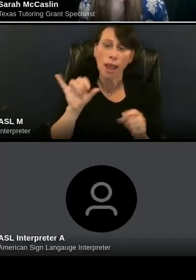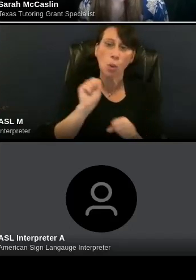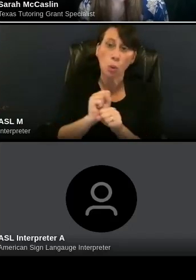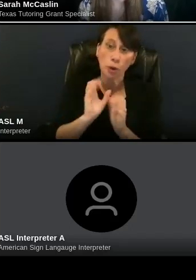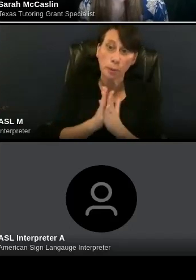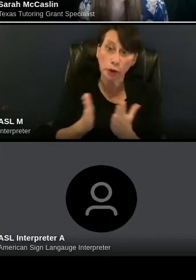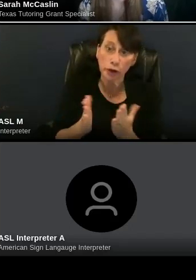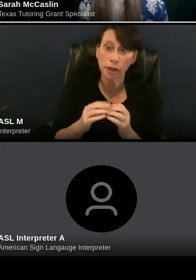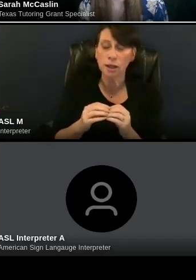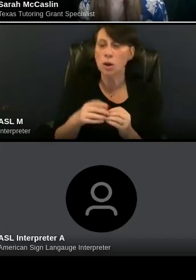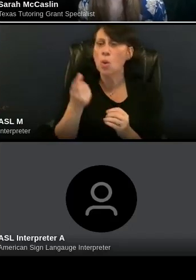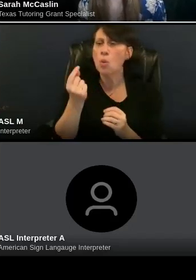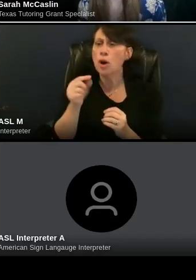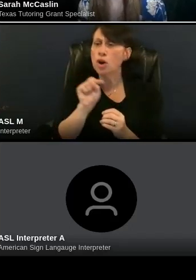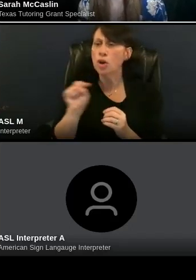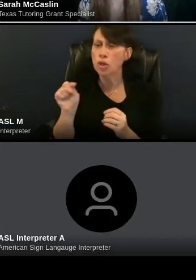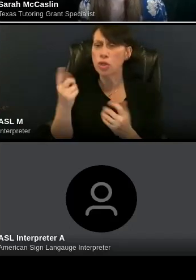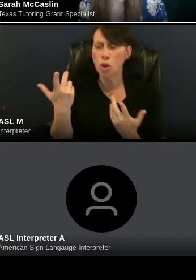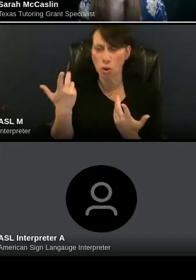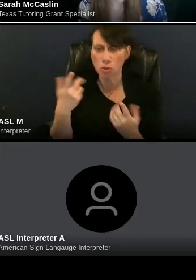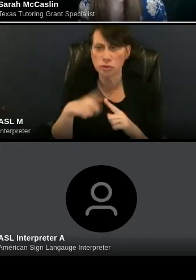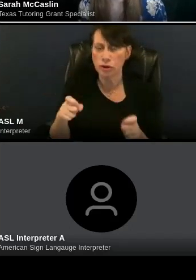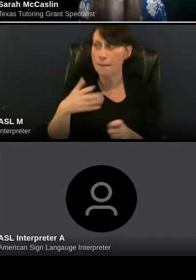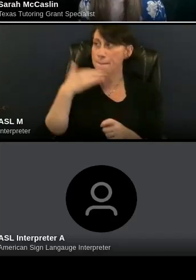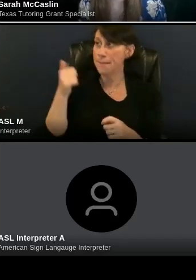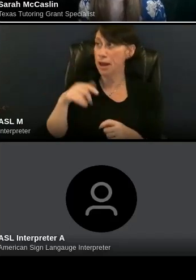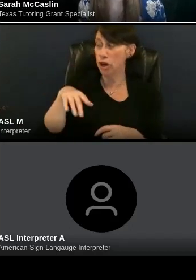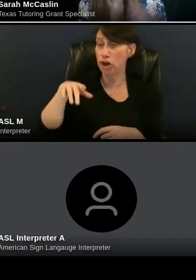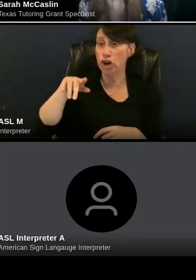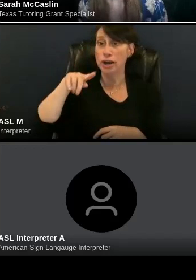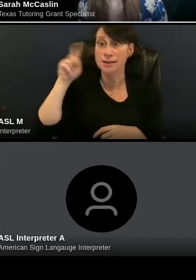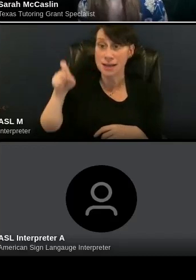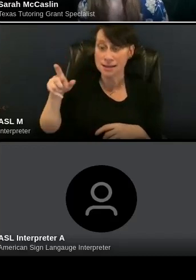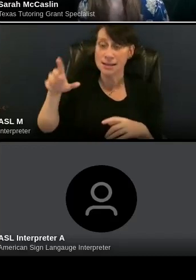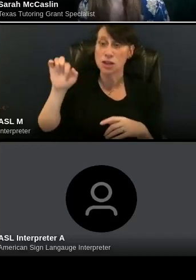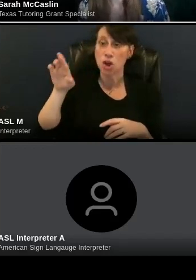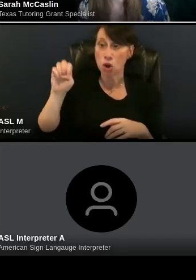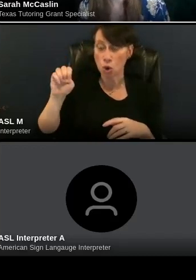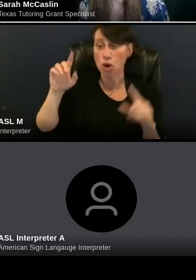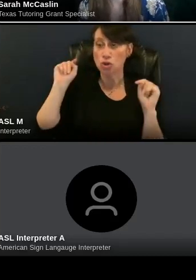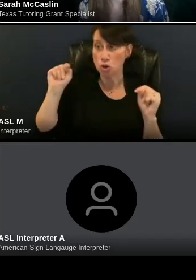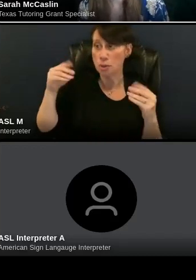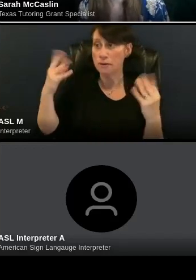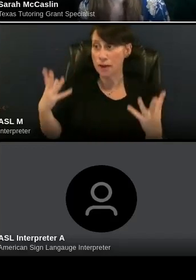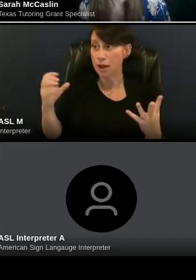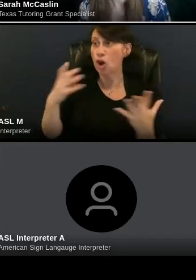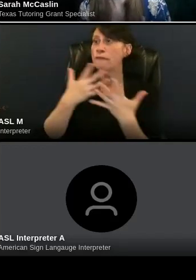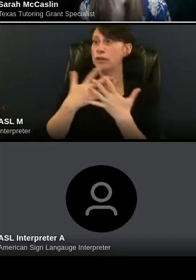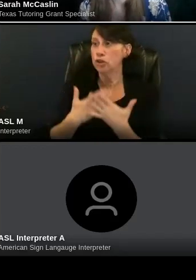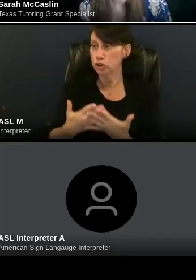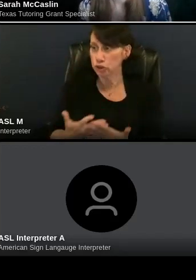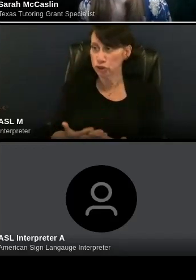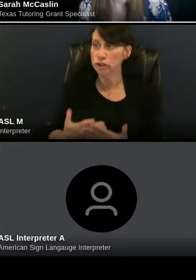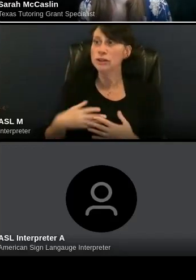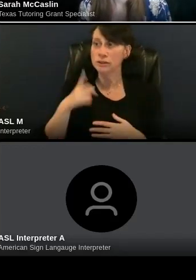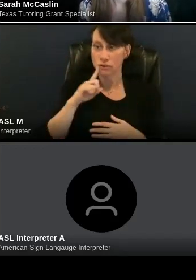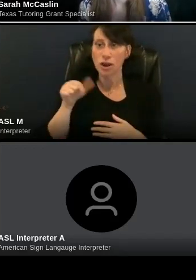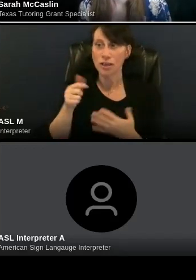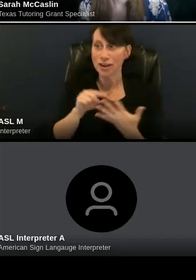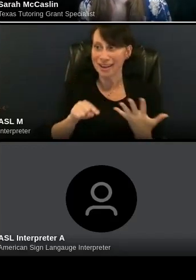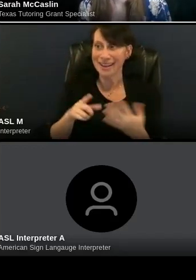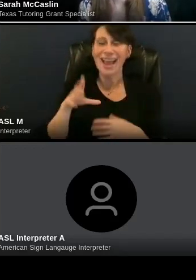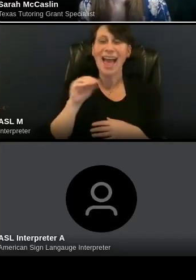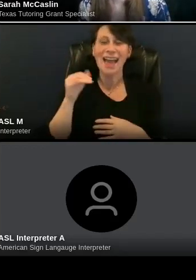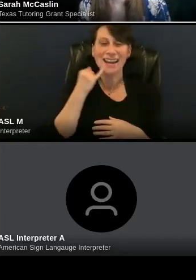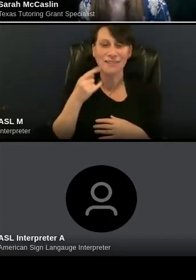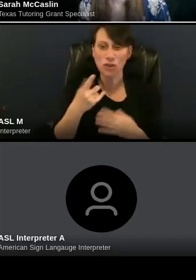workbooks, whether those be from a vetted Texas Tutor Corps approved provider or somebody else that you vetted. And then if